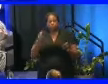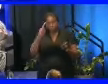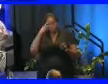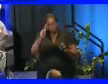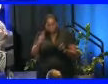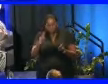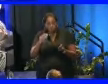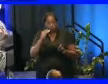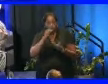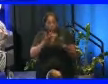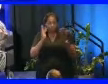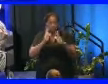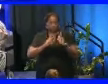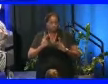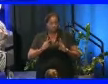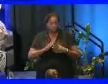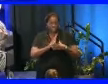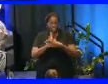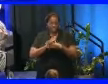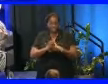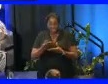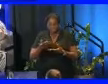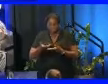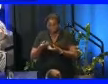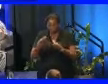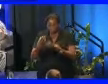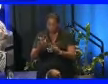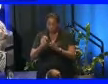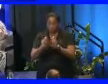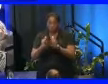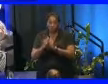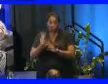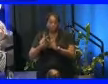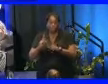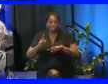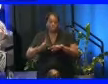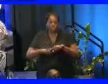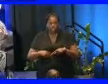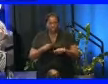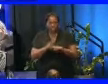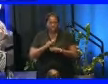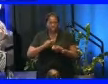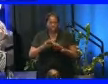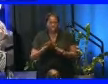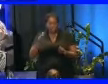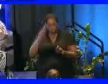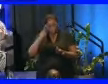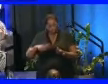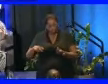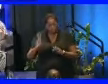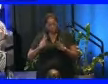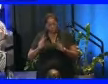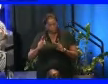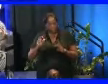populations. Oftentimes I share with folks, you can't create a solution for somebody experiencing homelessness or disabilities until you've